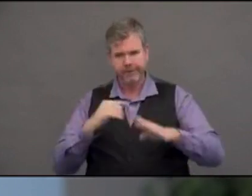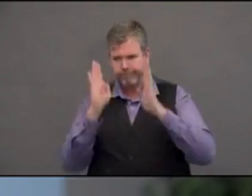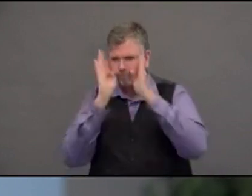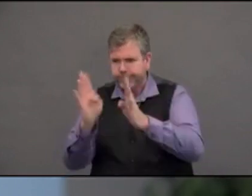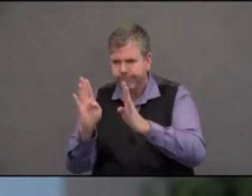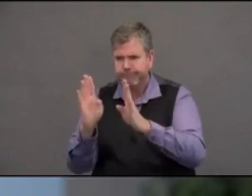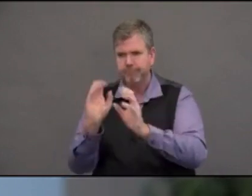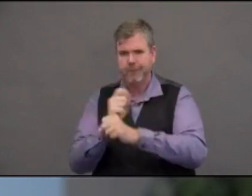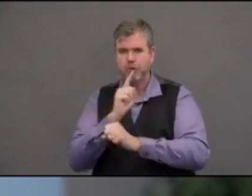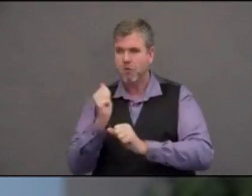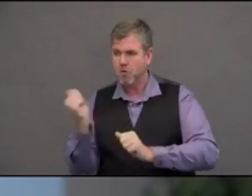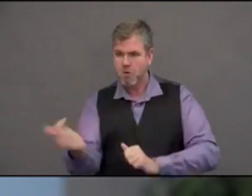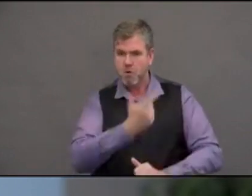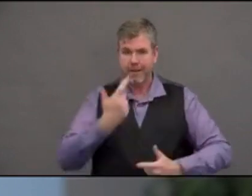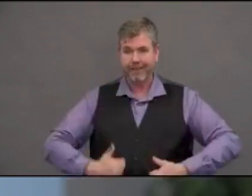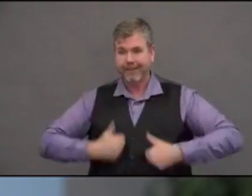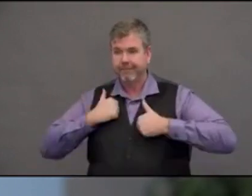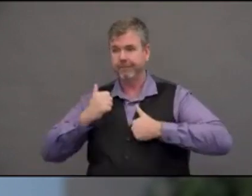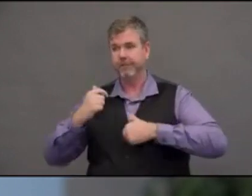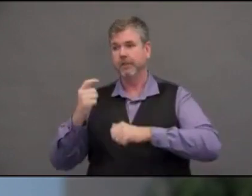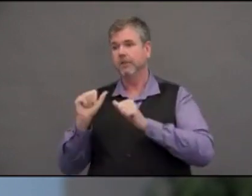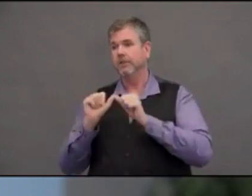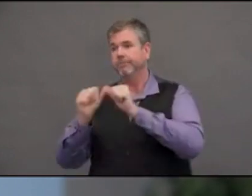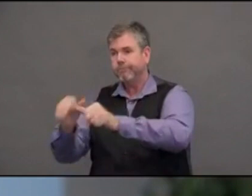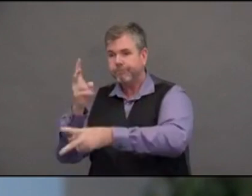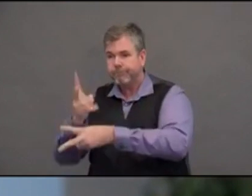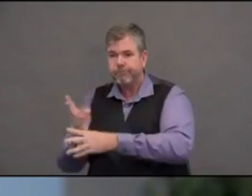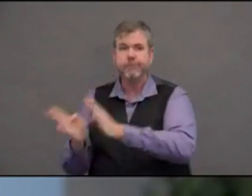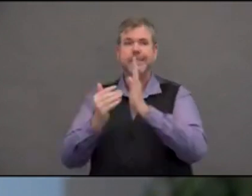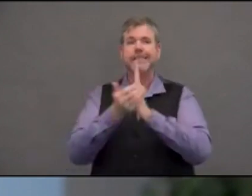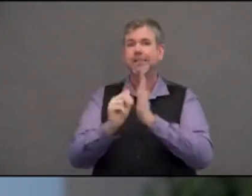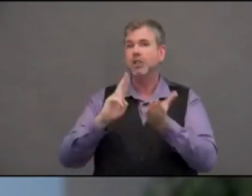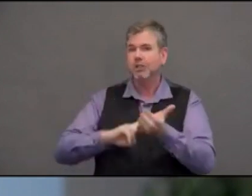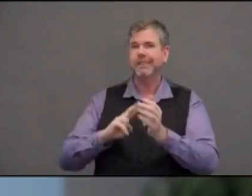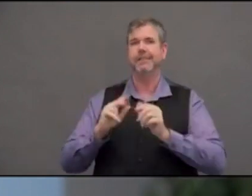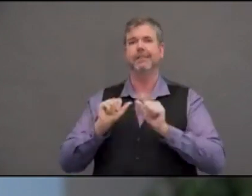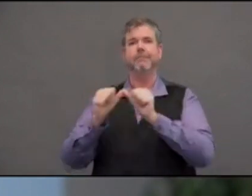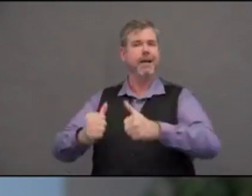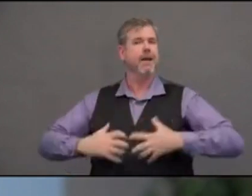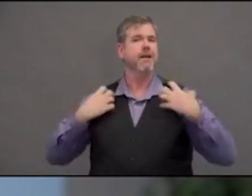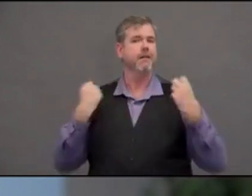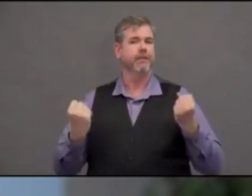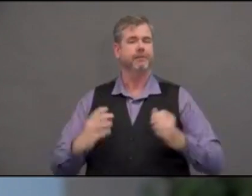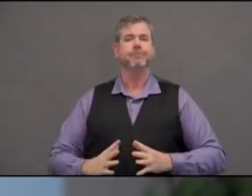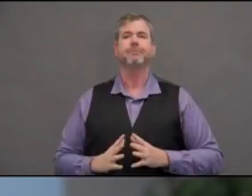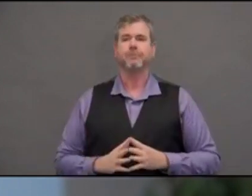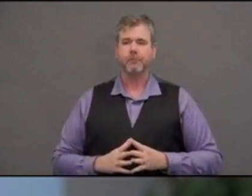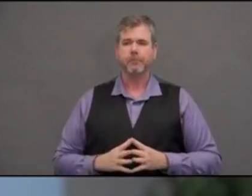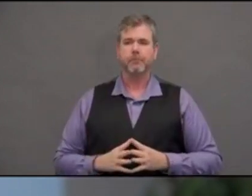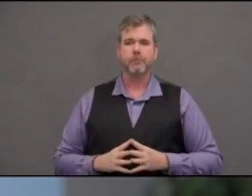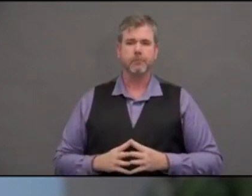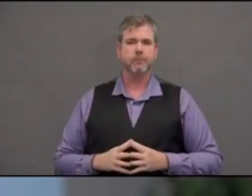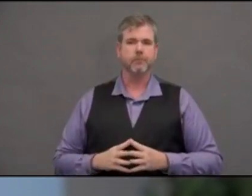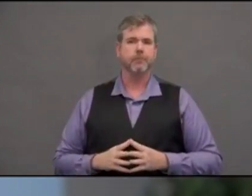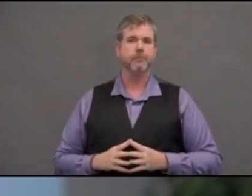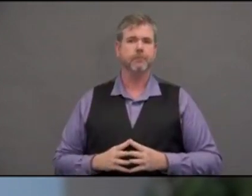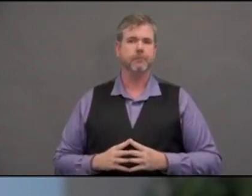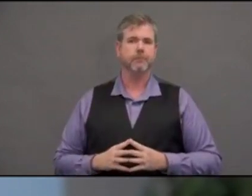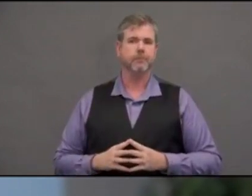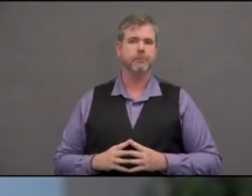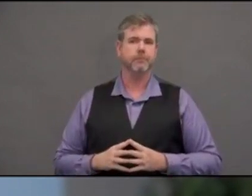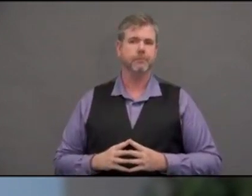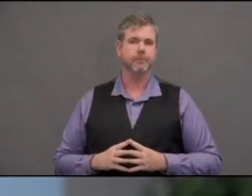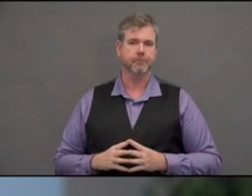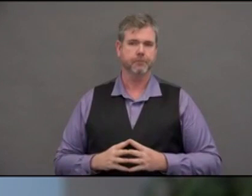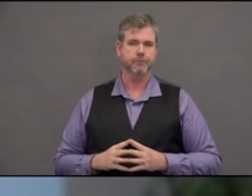the tools available to them by the Public Health Department and the infection control guidelines that the CDC puts